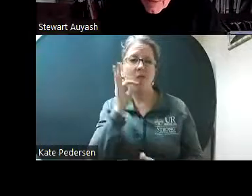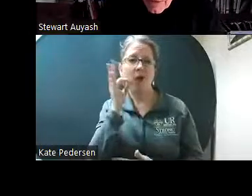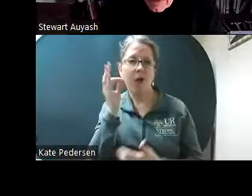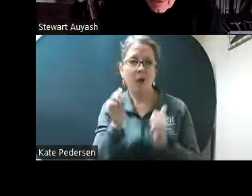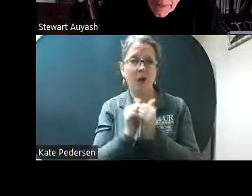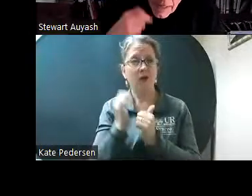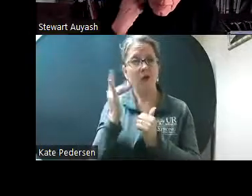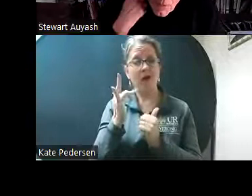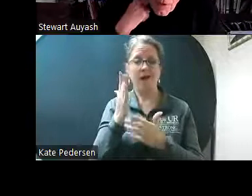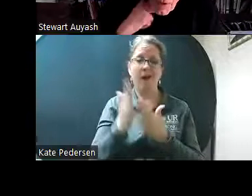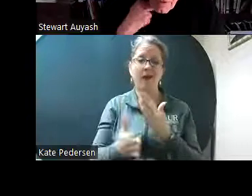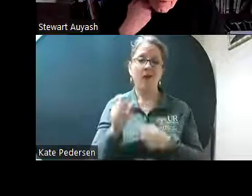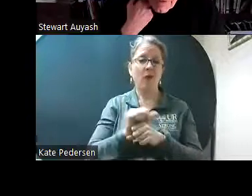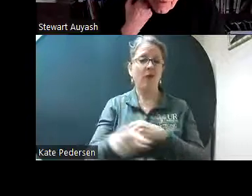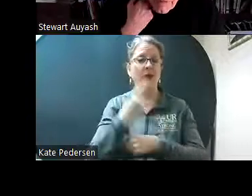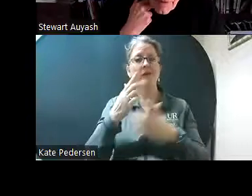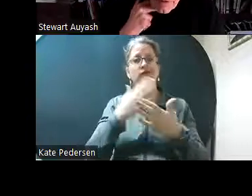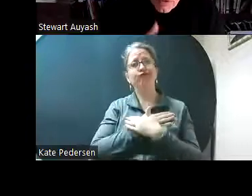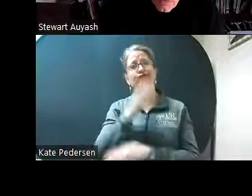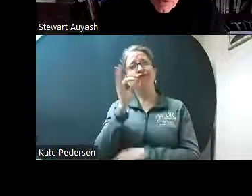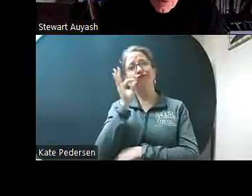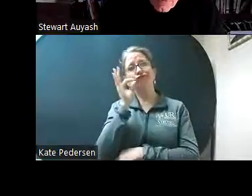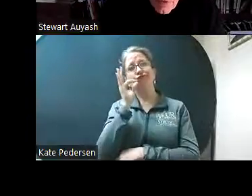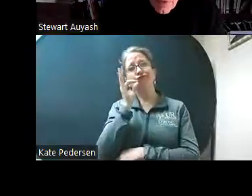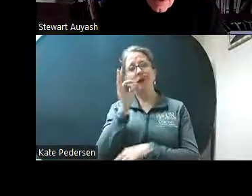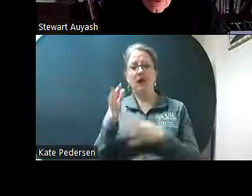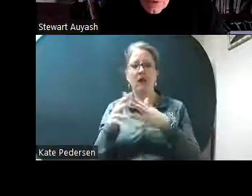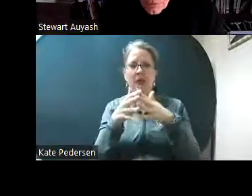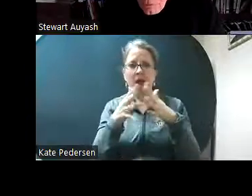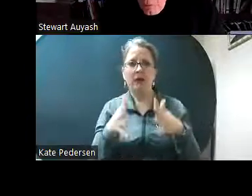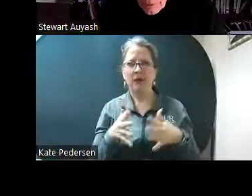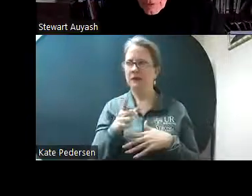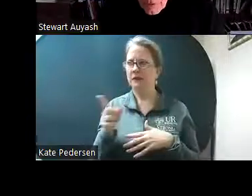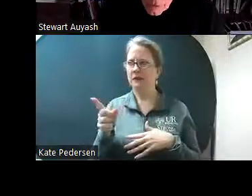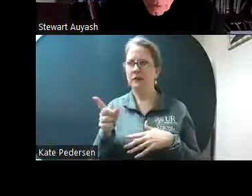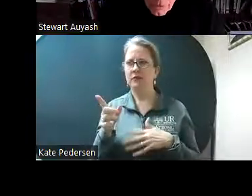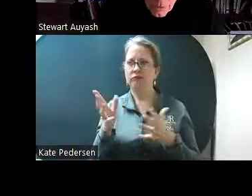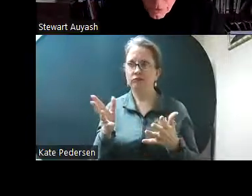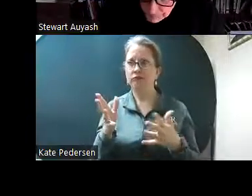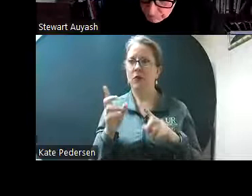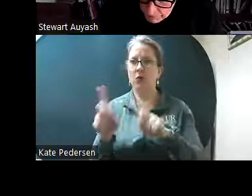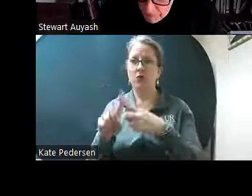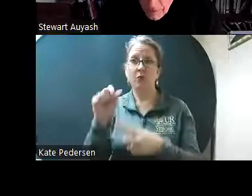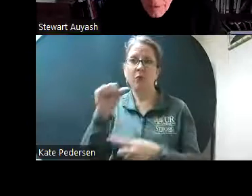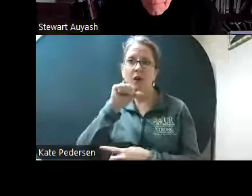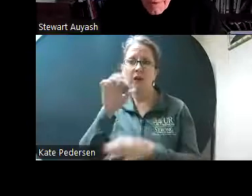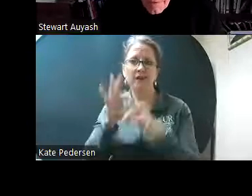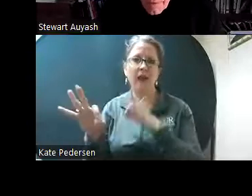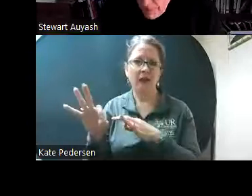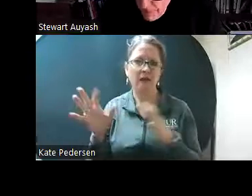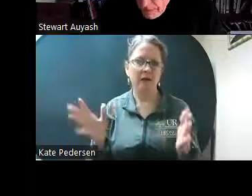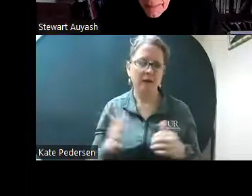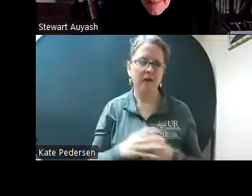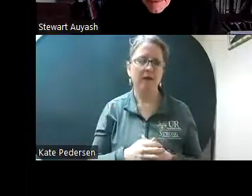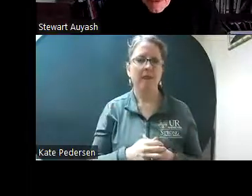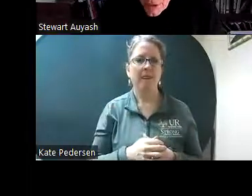relax at the end of the day, while the Americans were going to their saloons. Neither